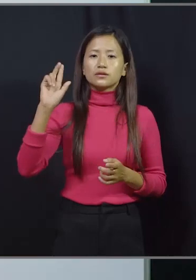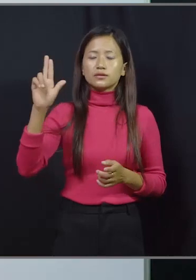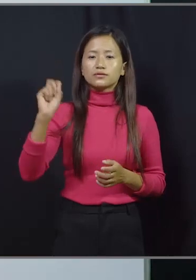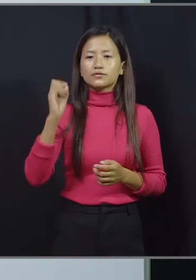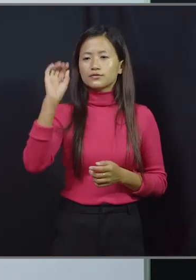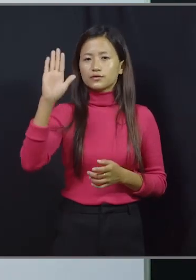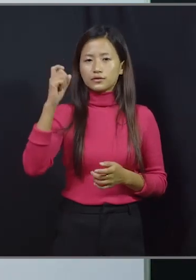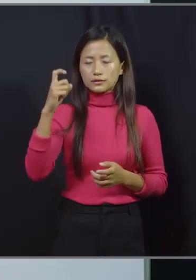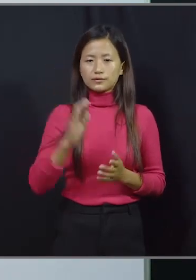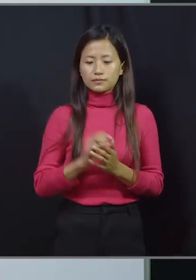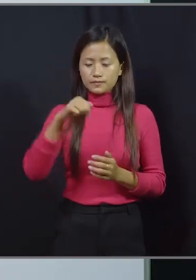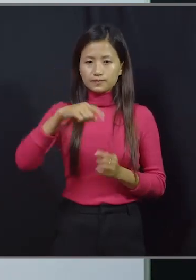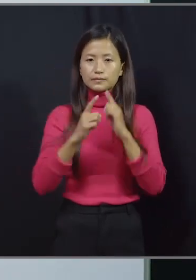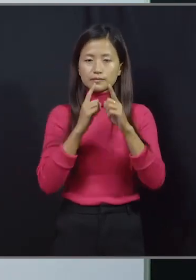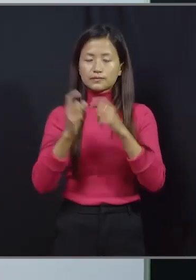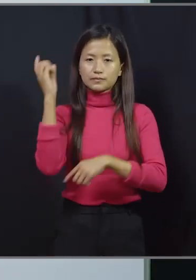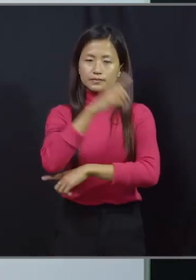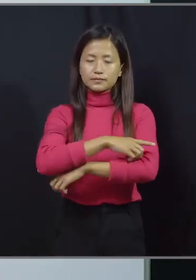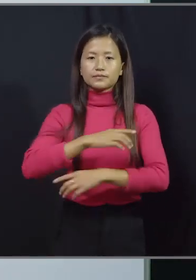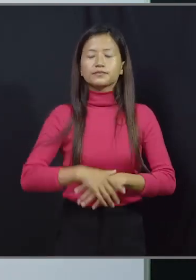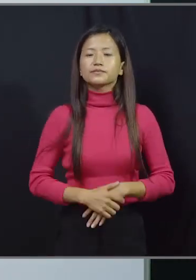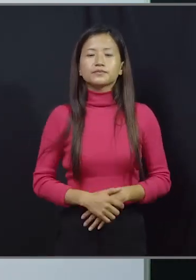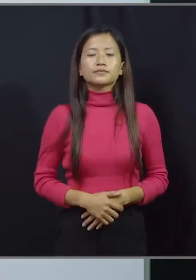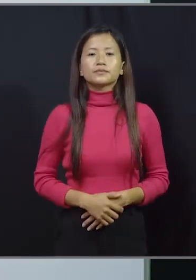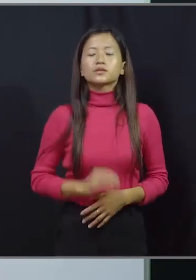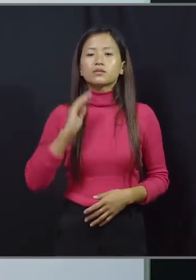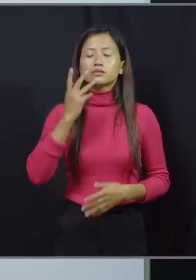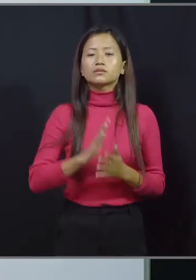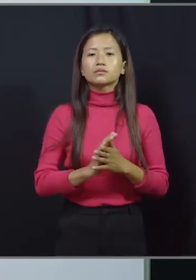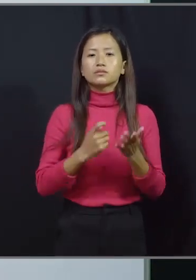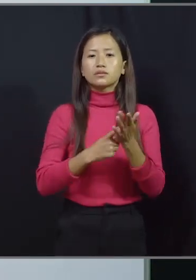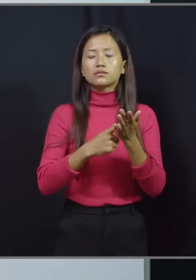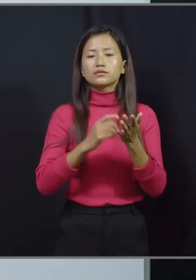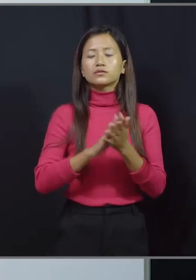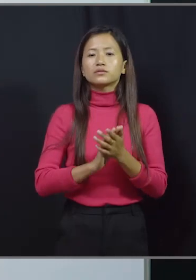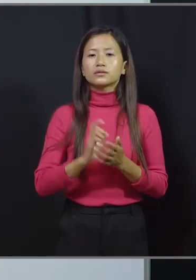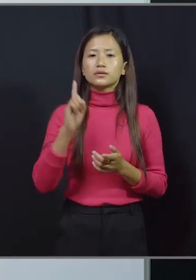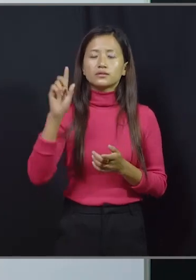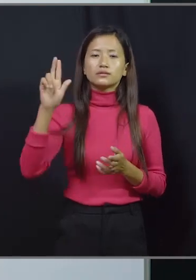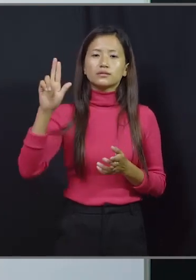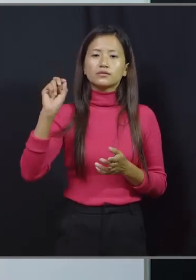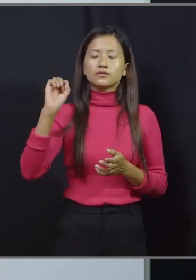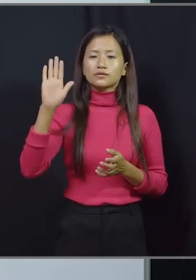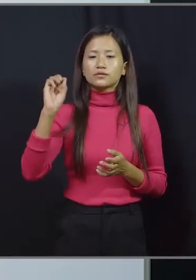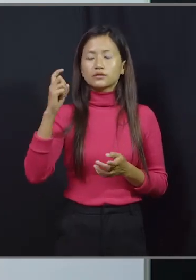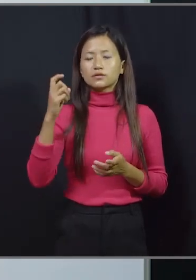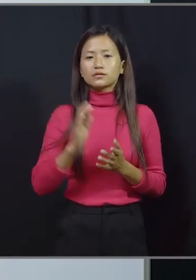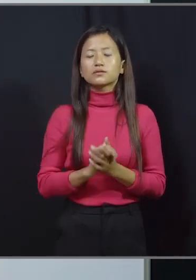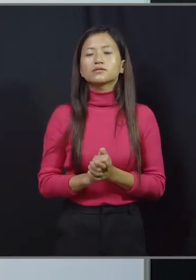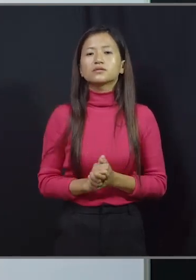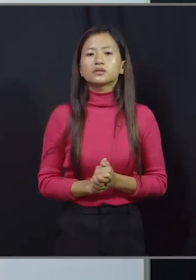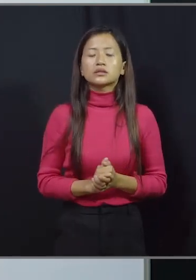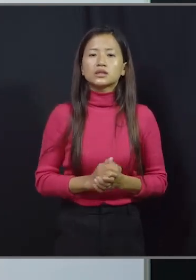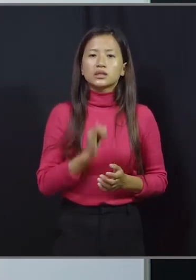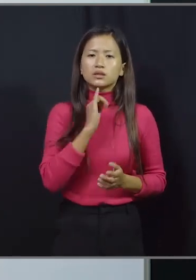discuss today. And when we say about the revolt of 1857, why the revolt of